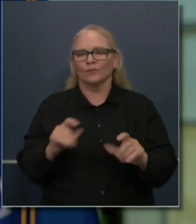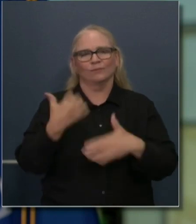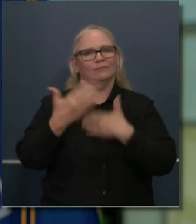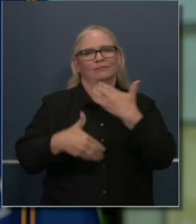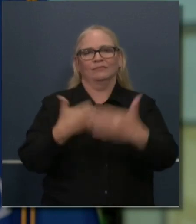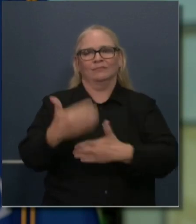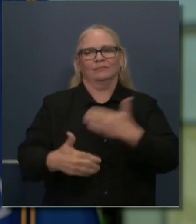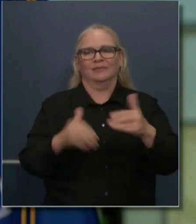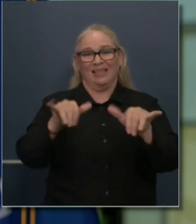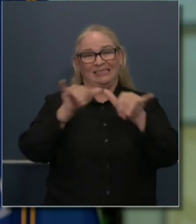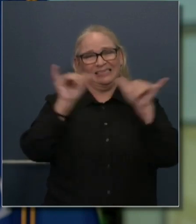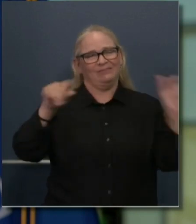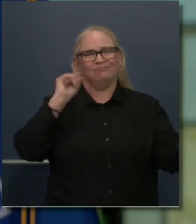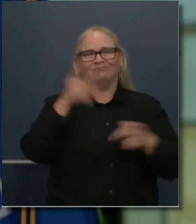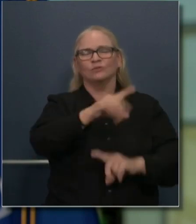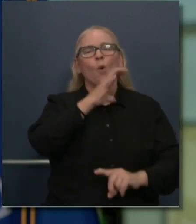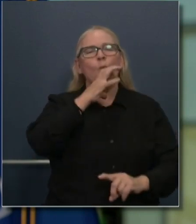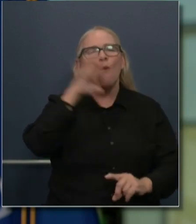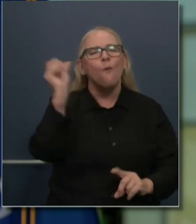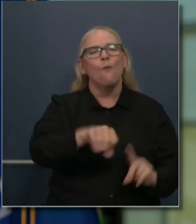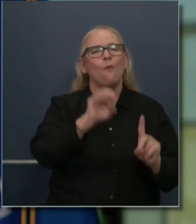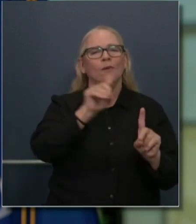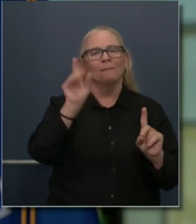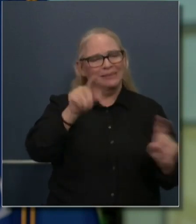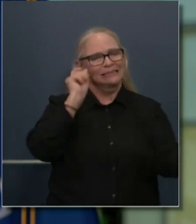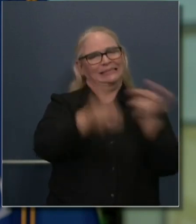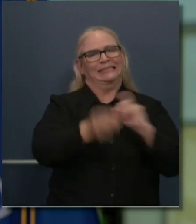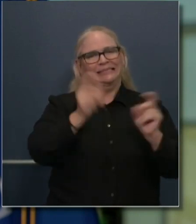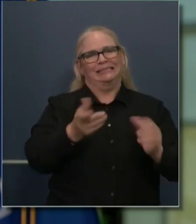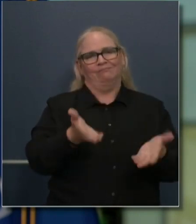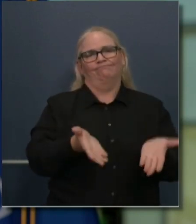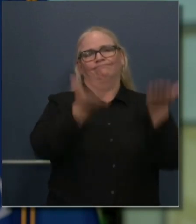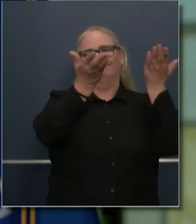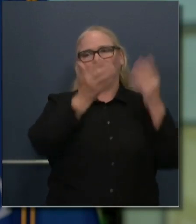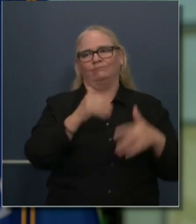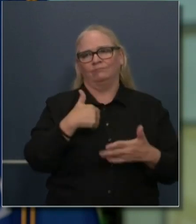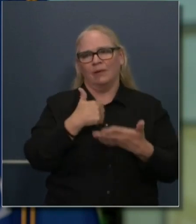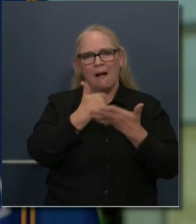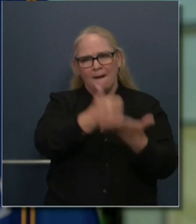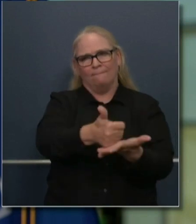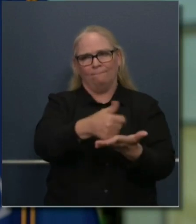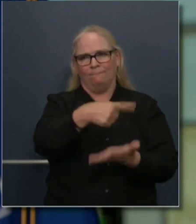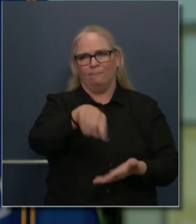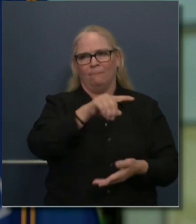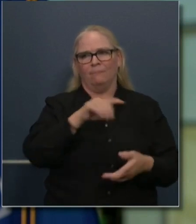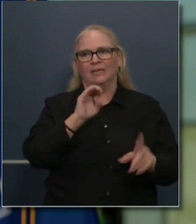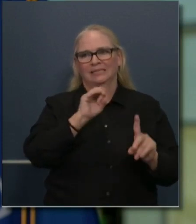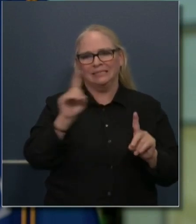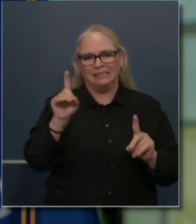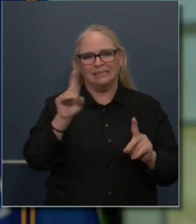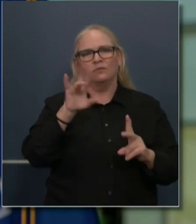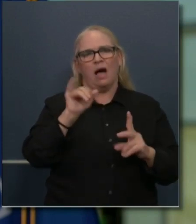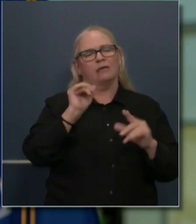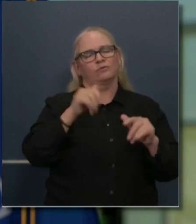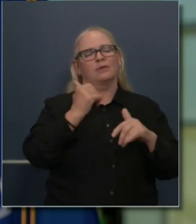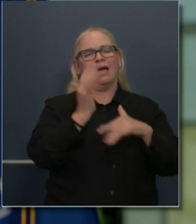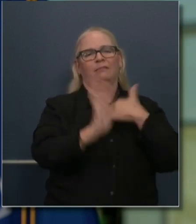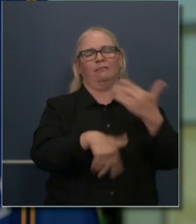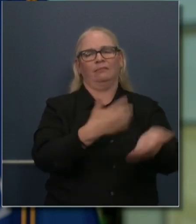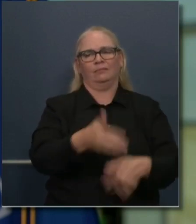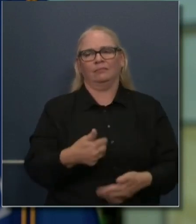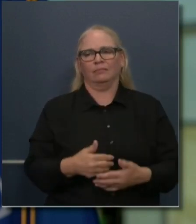entire system. So don't think for a second we have not been focused on the medium and long term, and then just